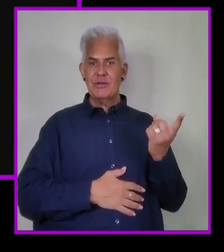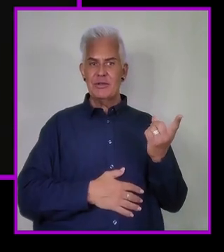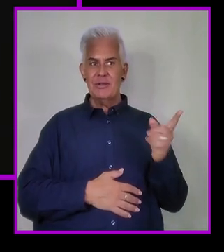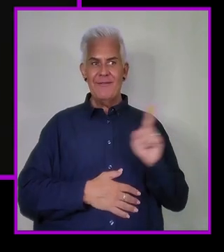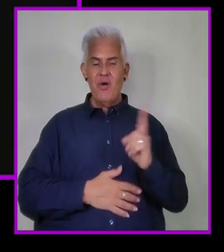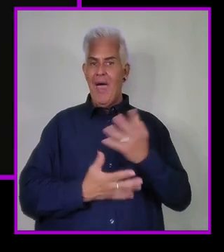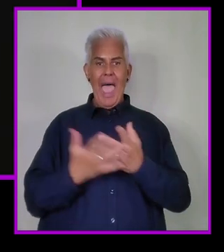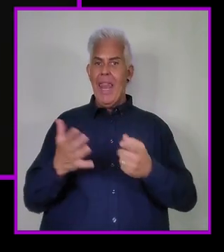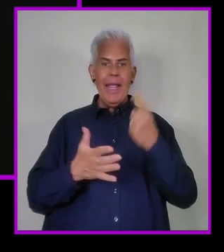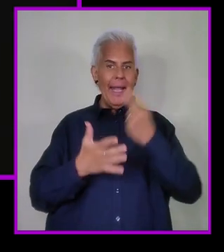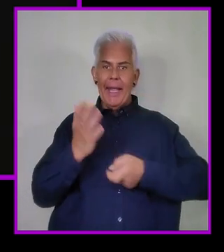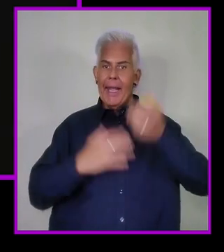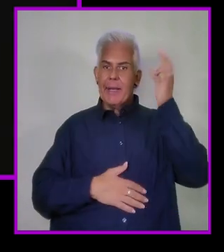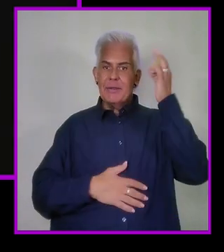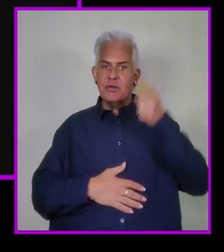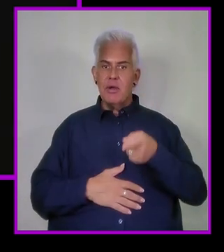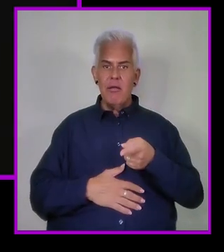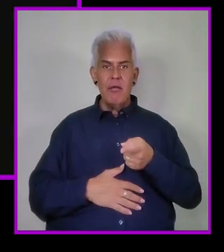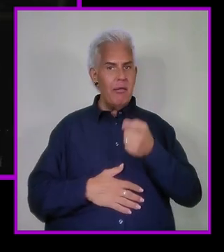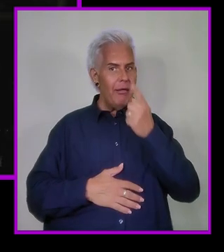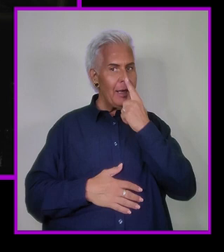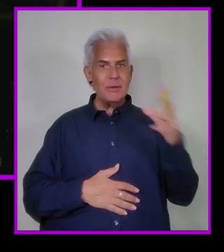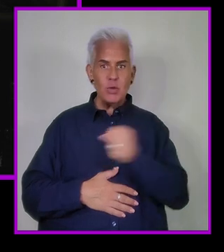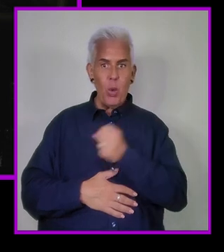for any commissioners or anything, that could be stolen.